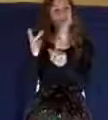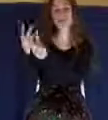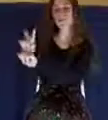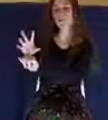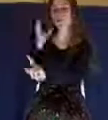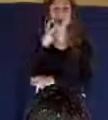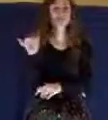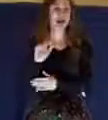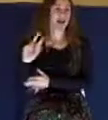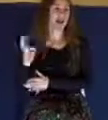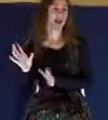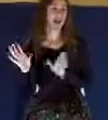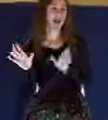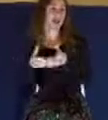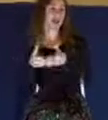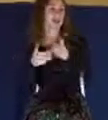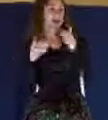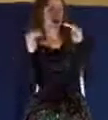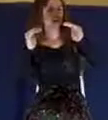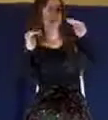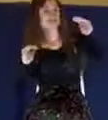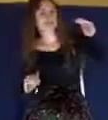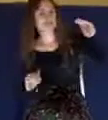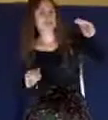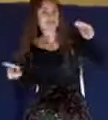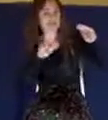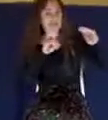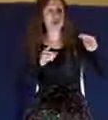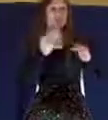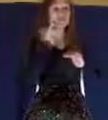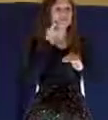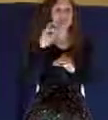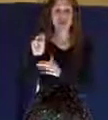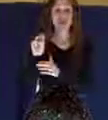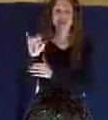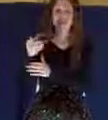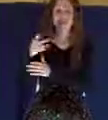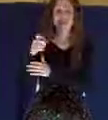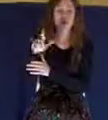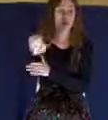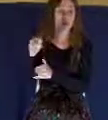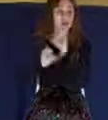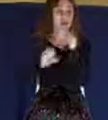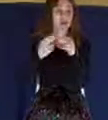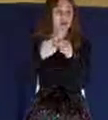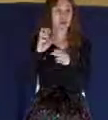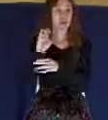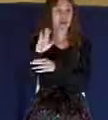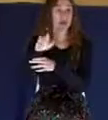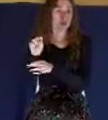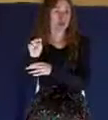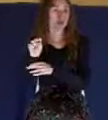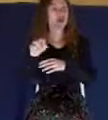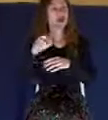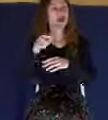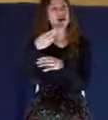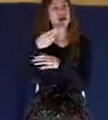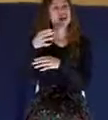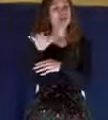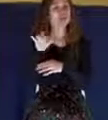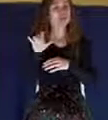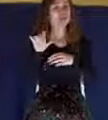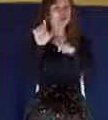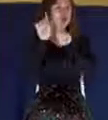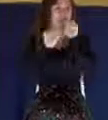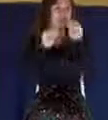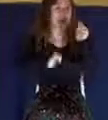society. Recently, a Hollywood actress, Michelle Williams, won a Golden Globe Award, and in her speech, she celebrated the